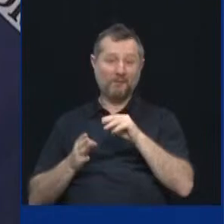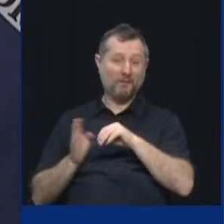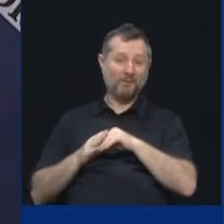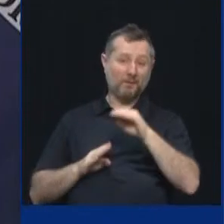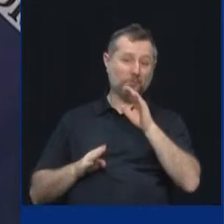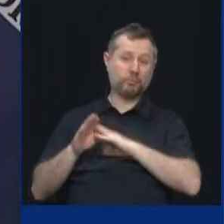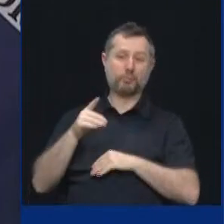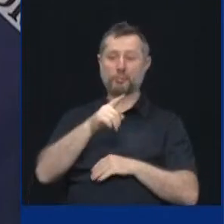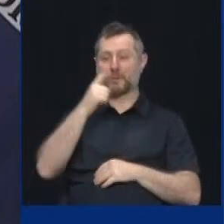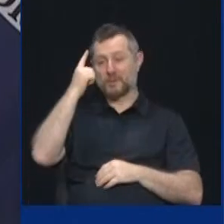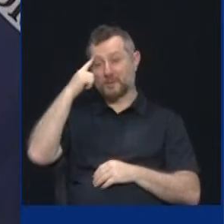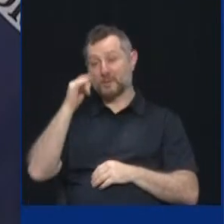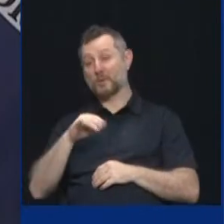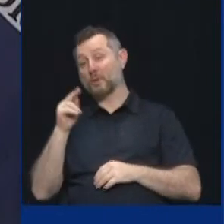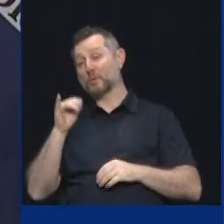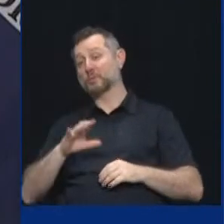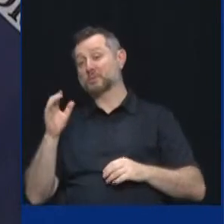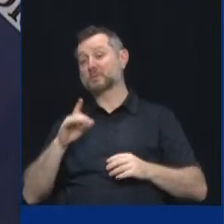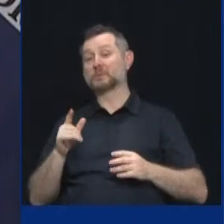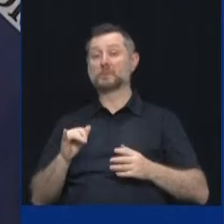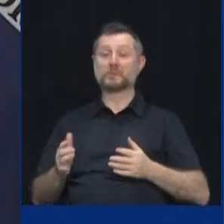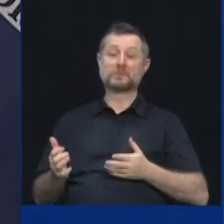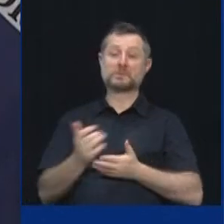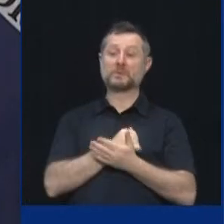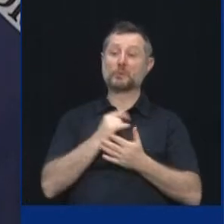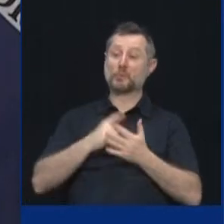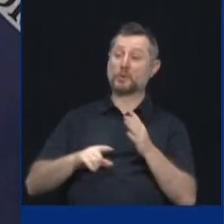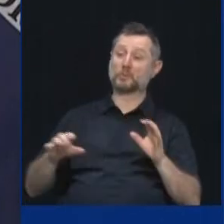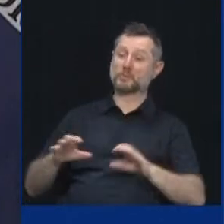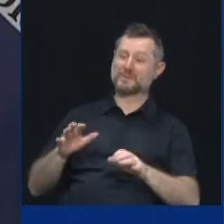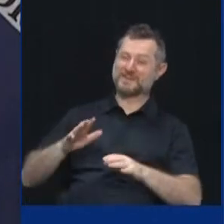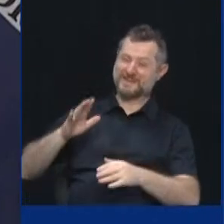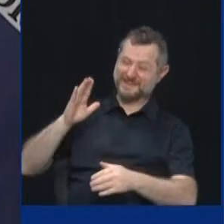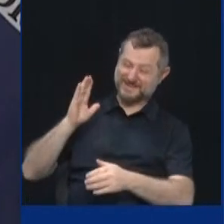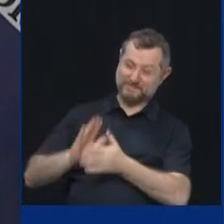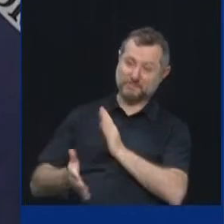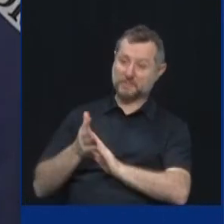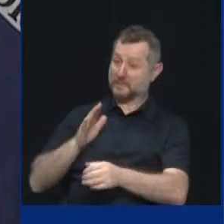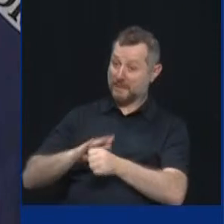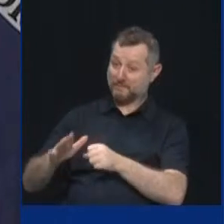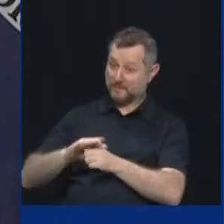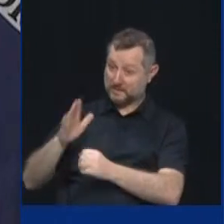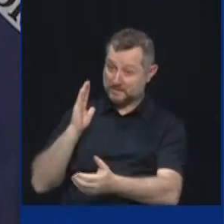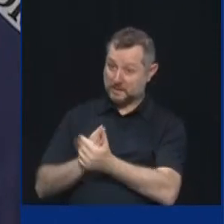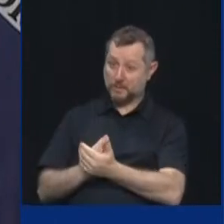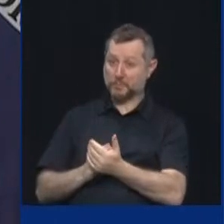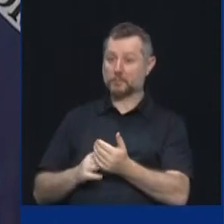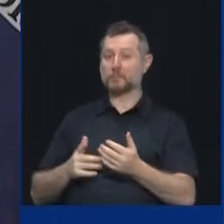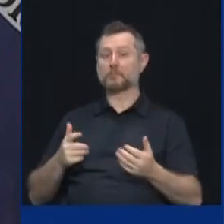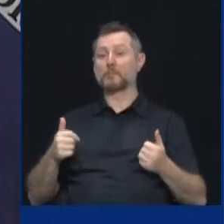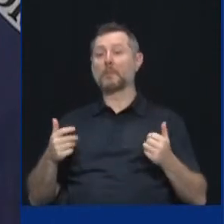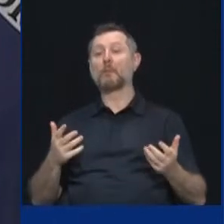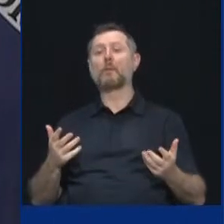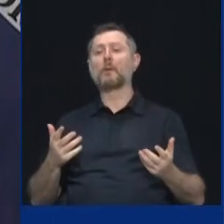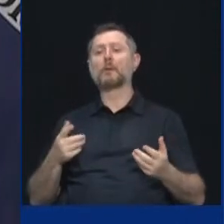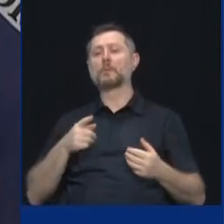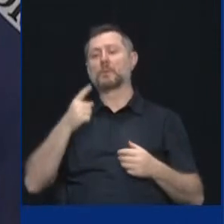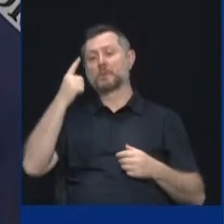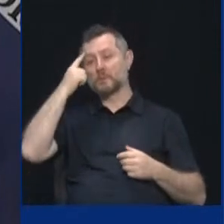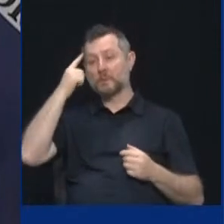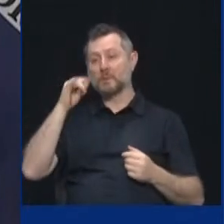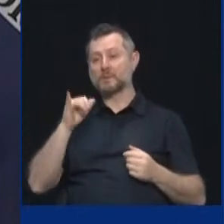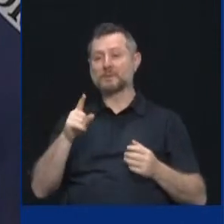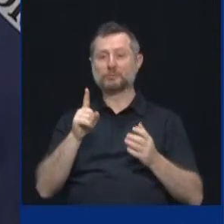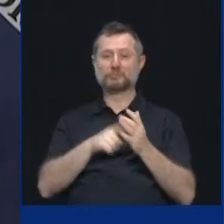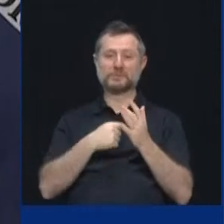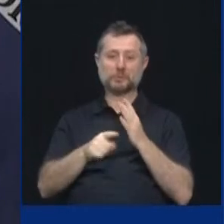think the city itself is doing enough to try to stop the gun violence. And secondly, do you think it's a fair criticism